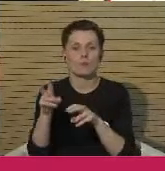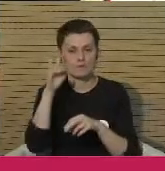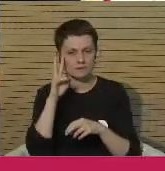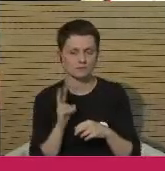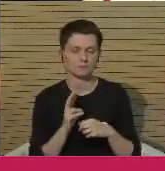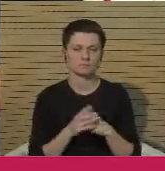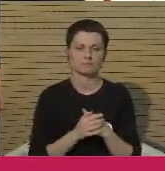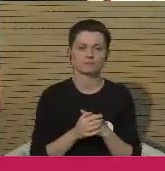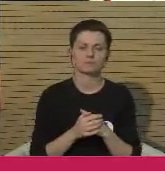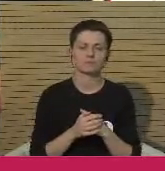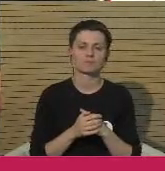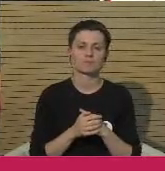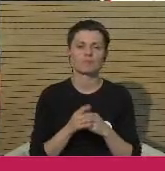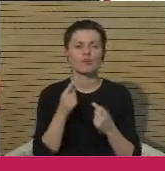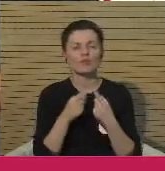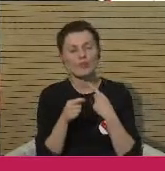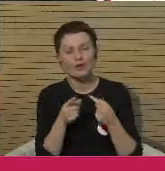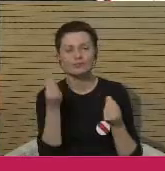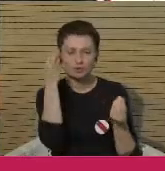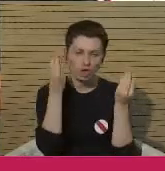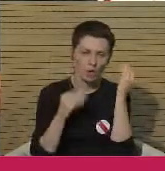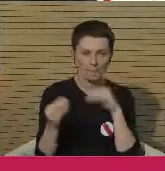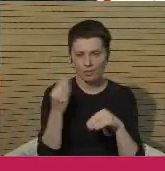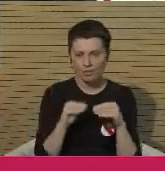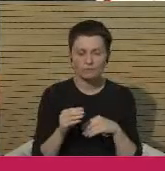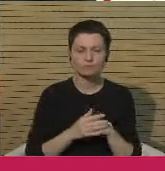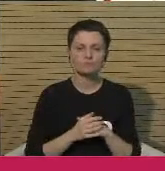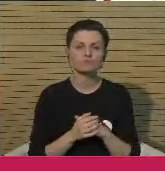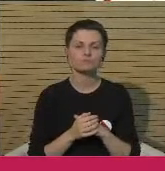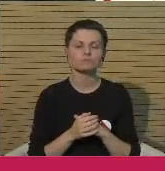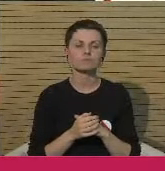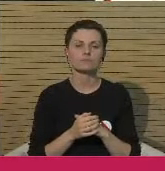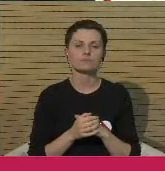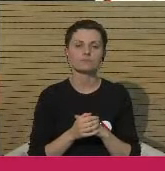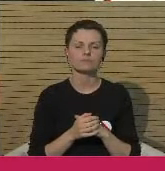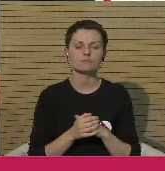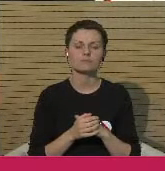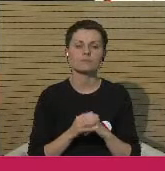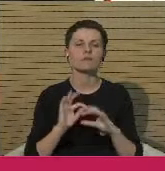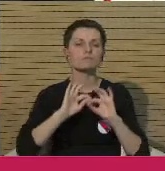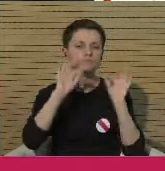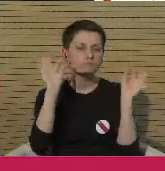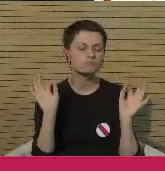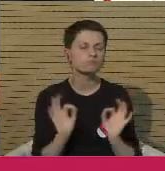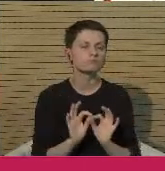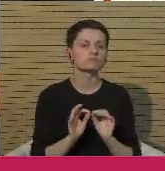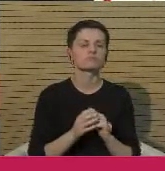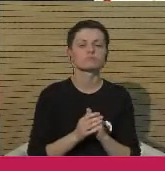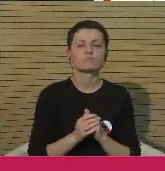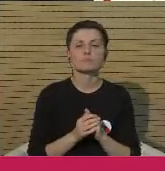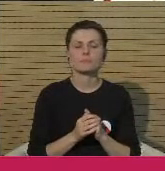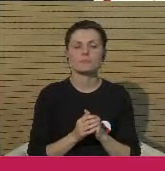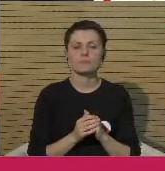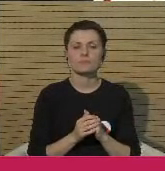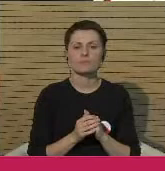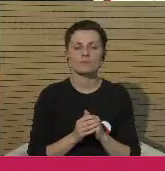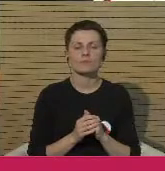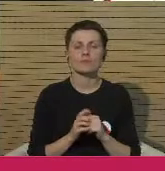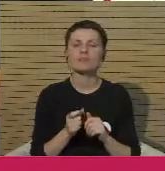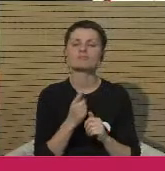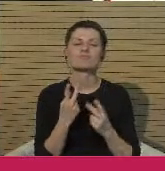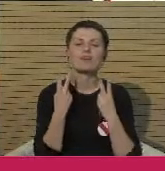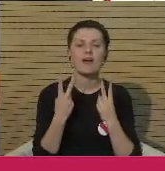before. So, you know, it's a complicated history and complicated roots, but this is what it looks like. Generally speaking,